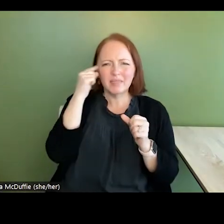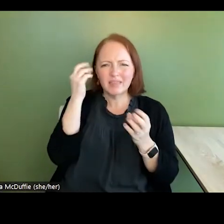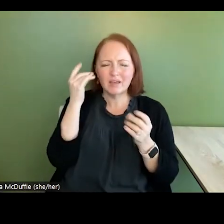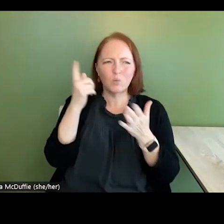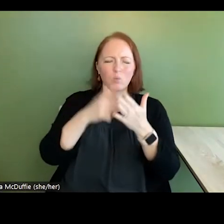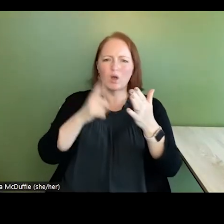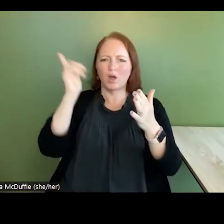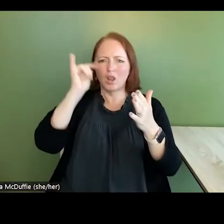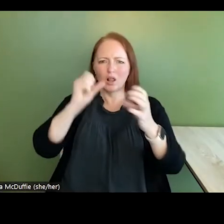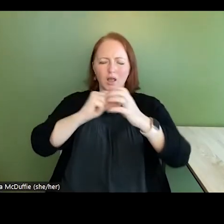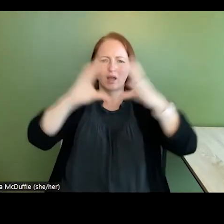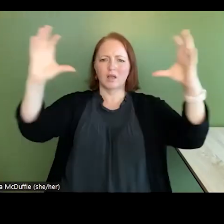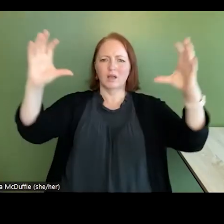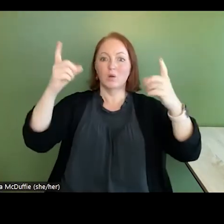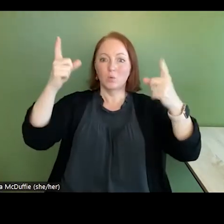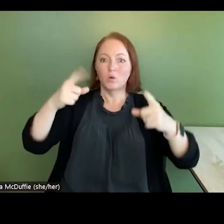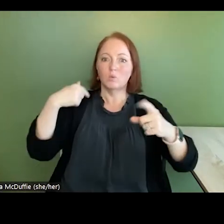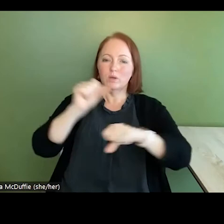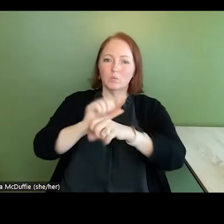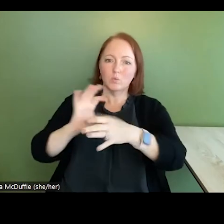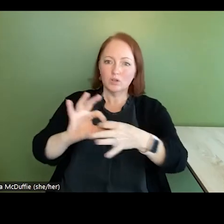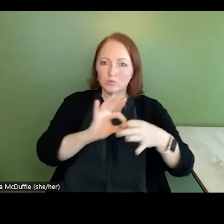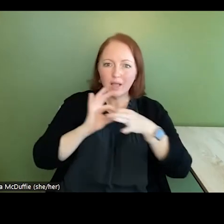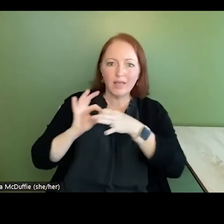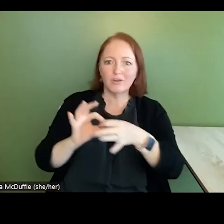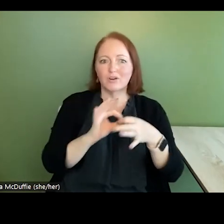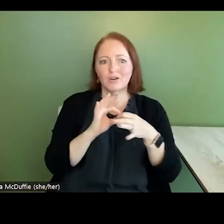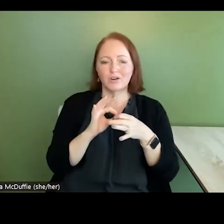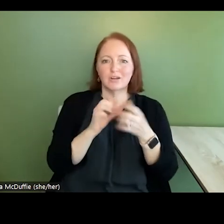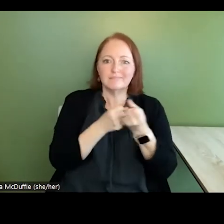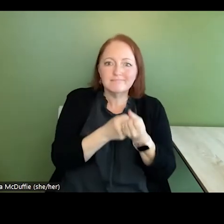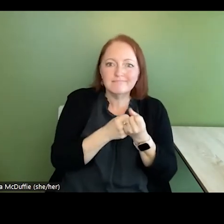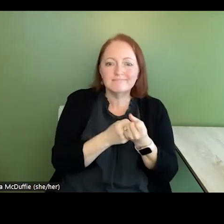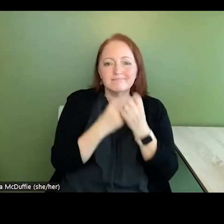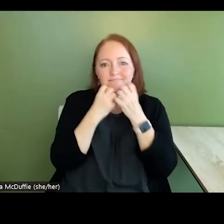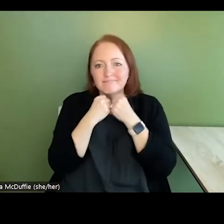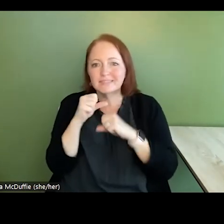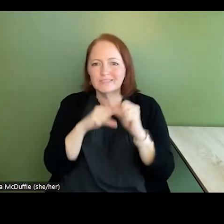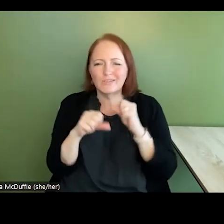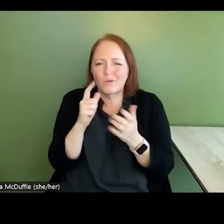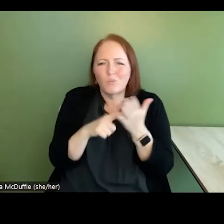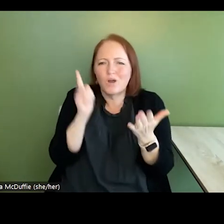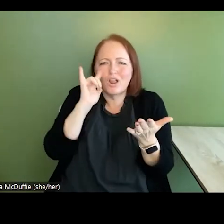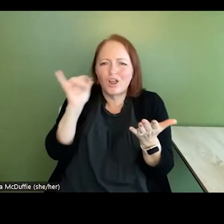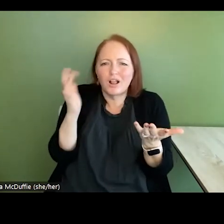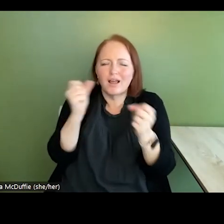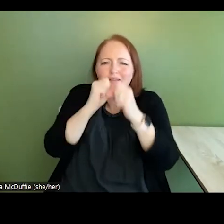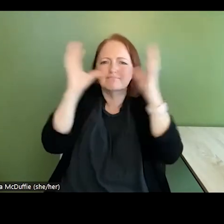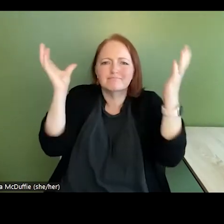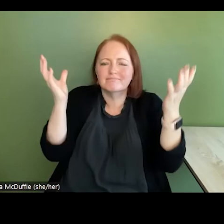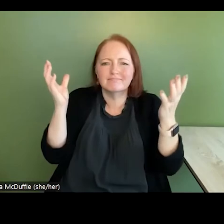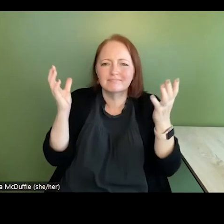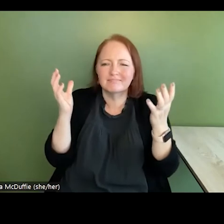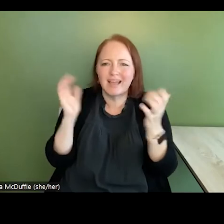like when we are working together and have one another and hold one another? What does that look like to be able